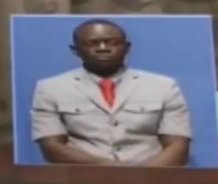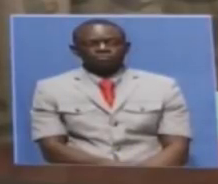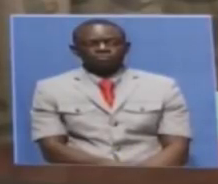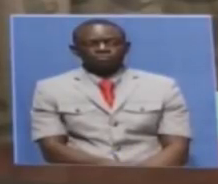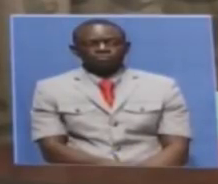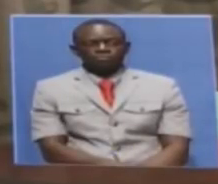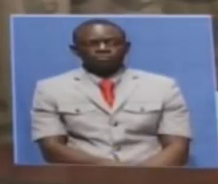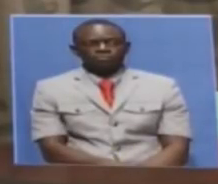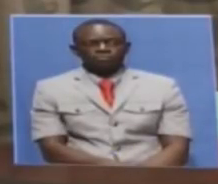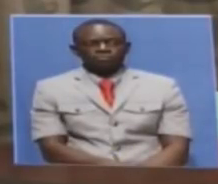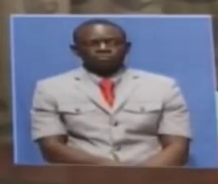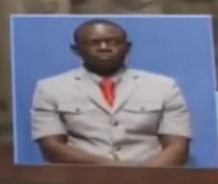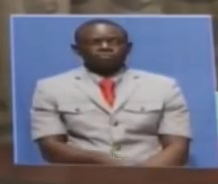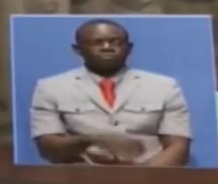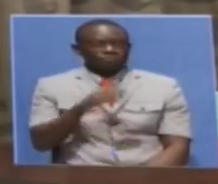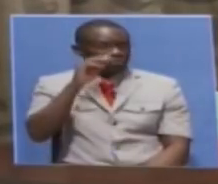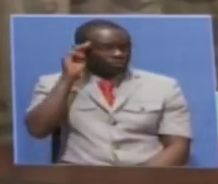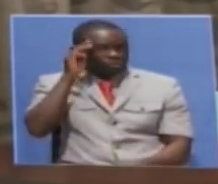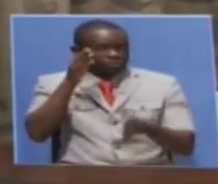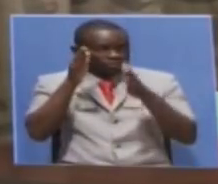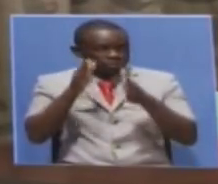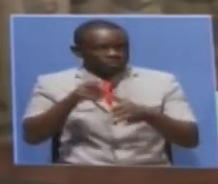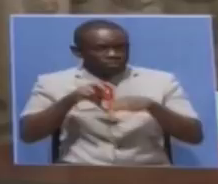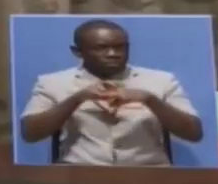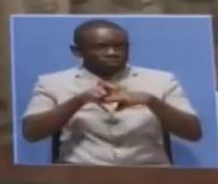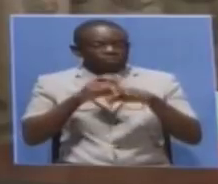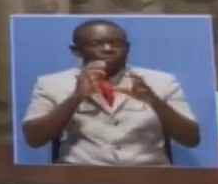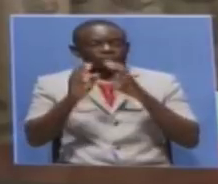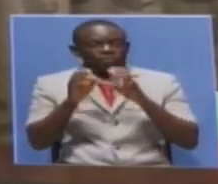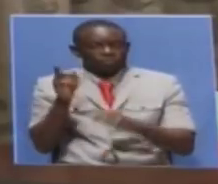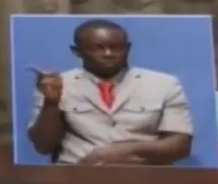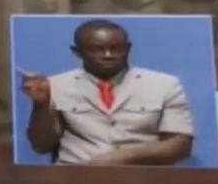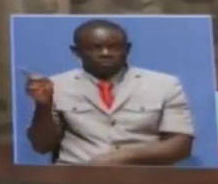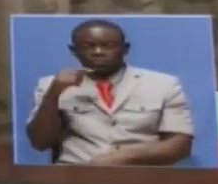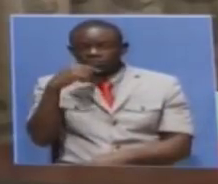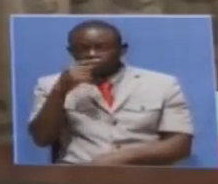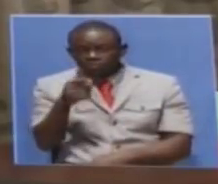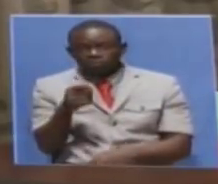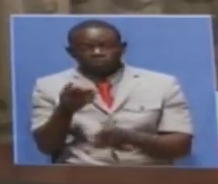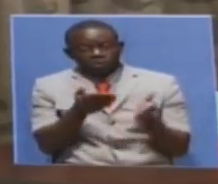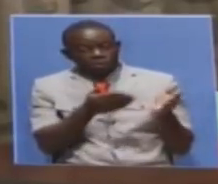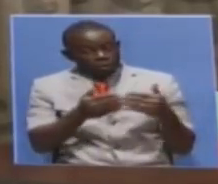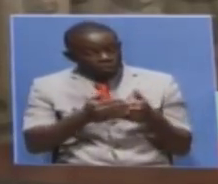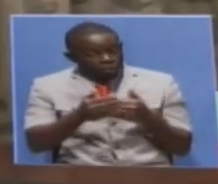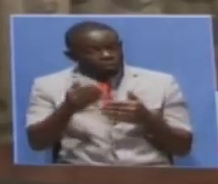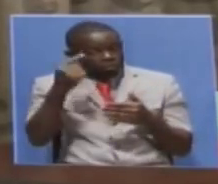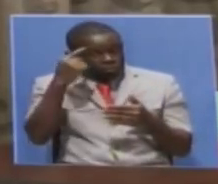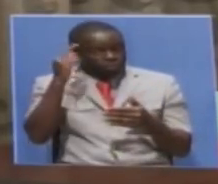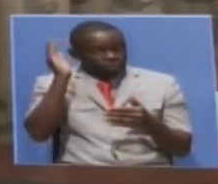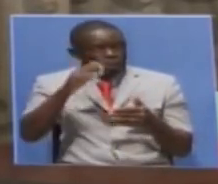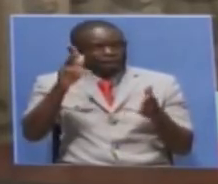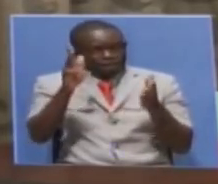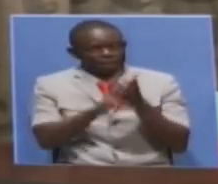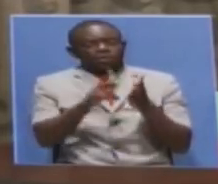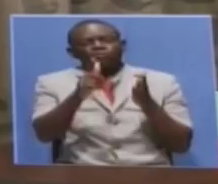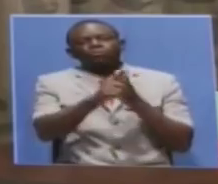Minister of Transport and Communications Brian Mushimba says the impending cyber security laws are meant to safeguard Zambia's